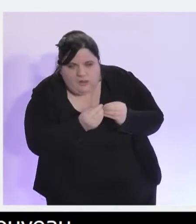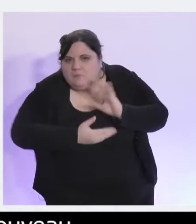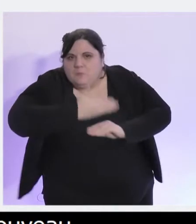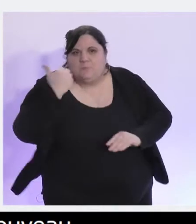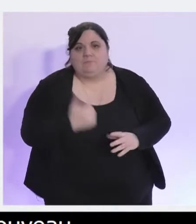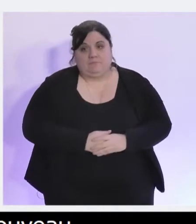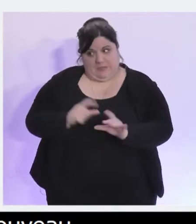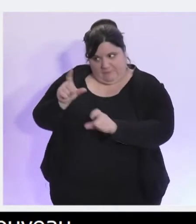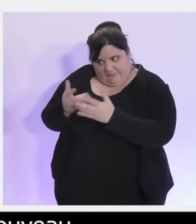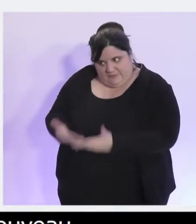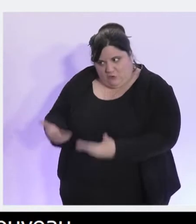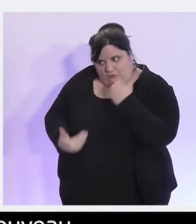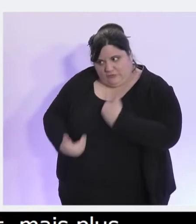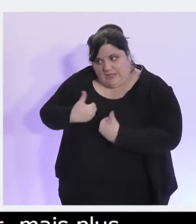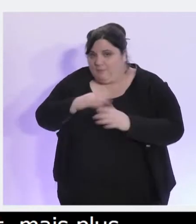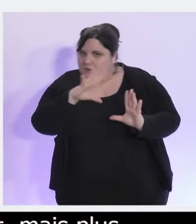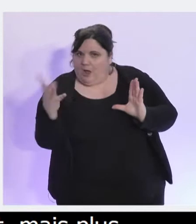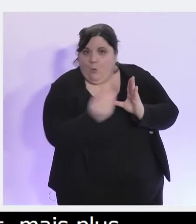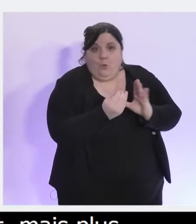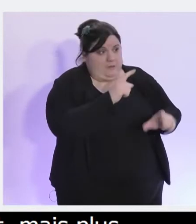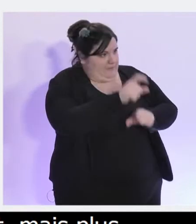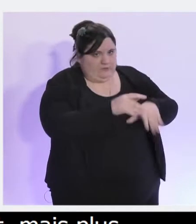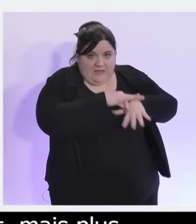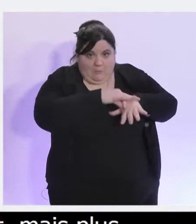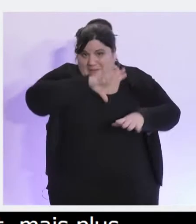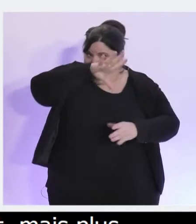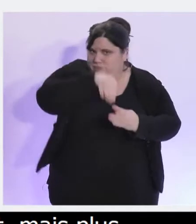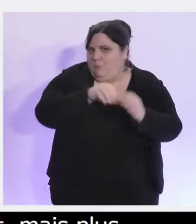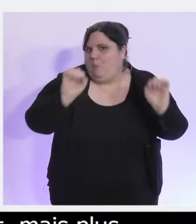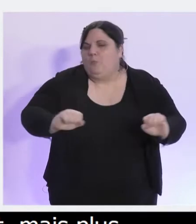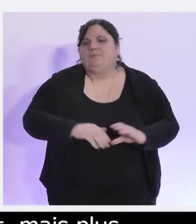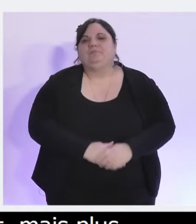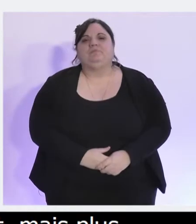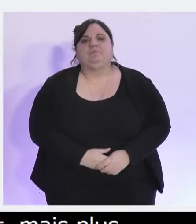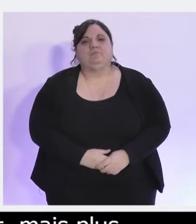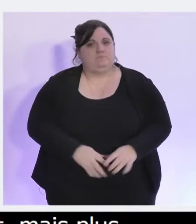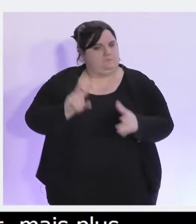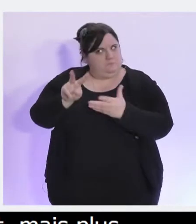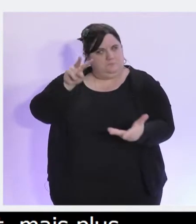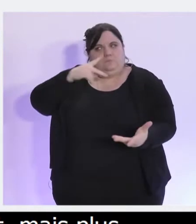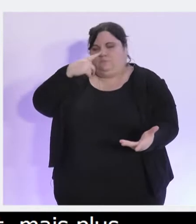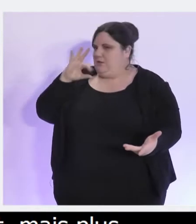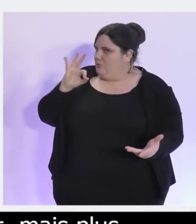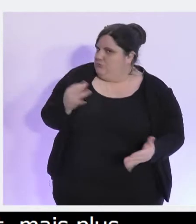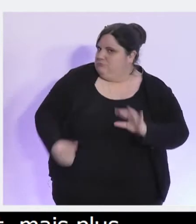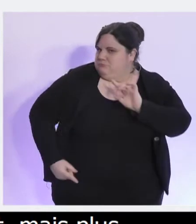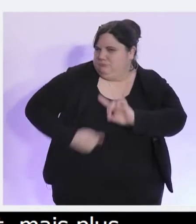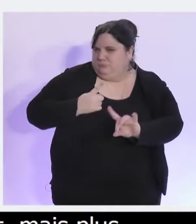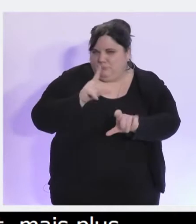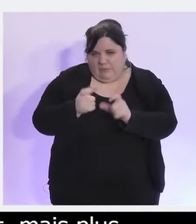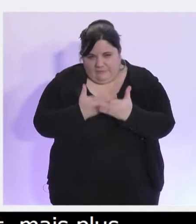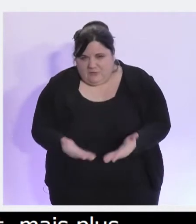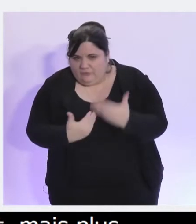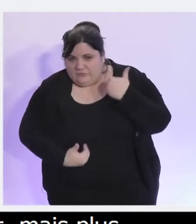additional costs of handicapped people and also their assistance to participate. So we have reaffirmed